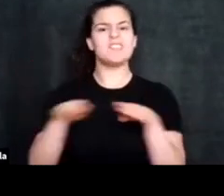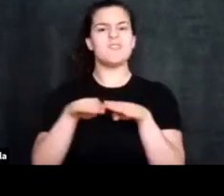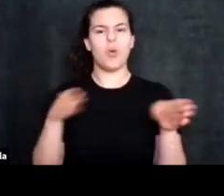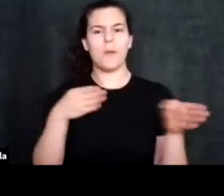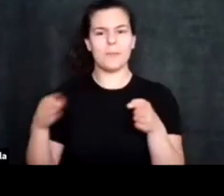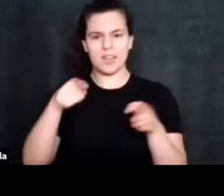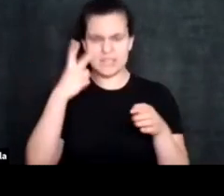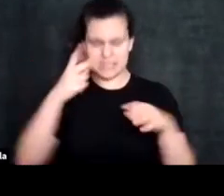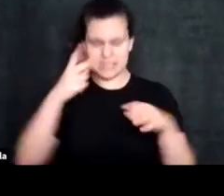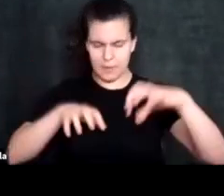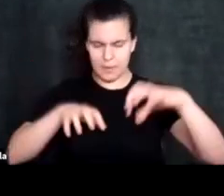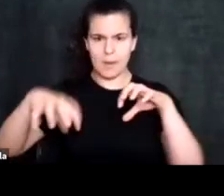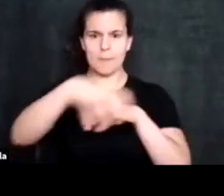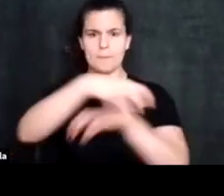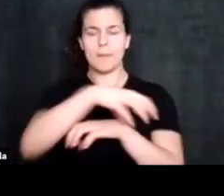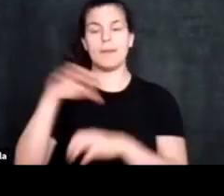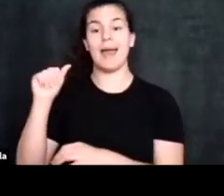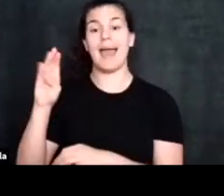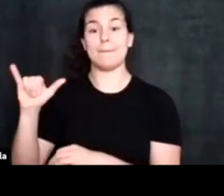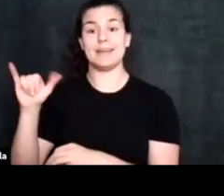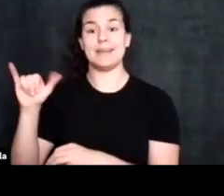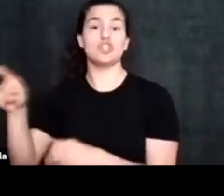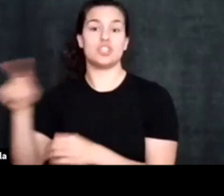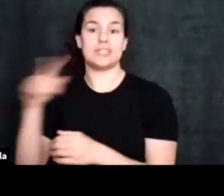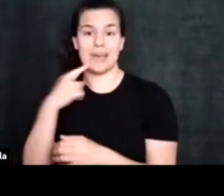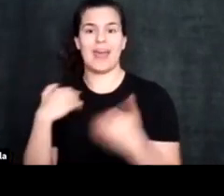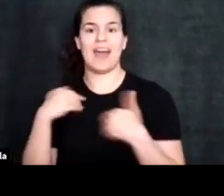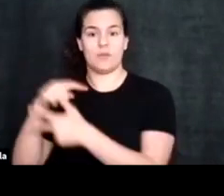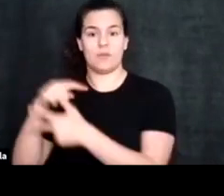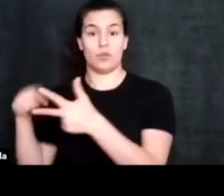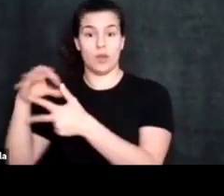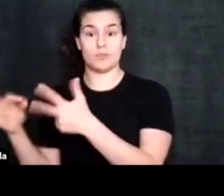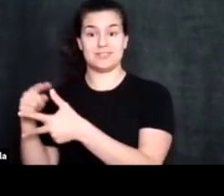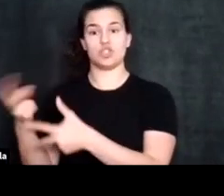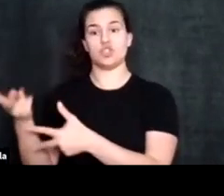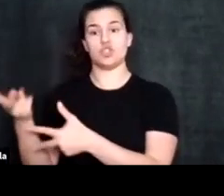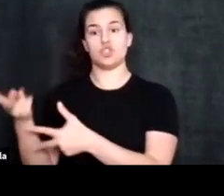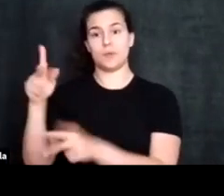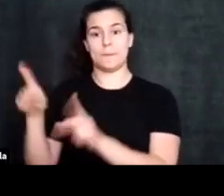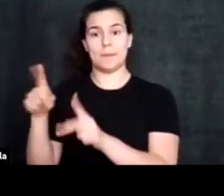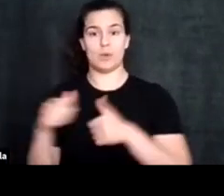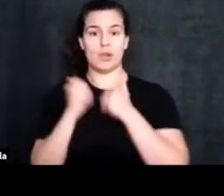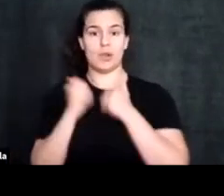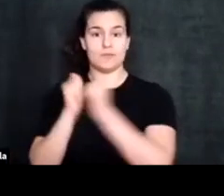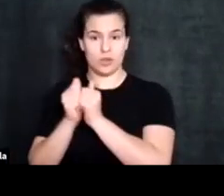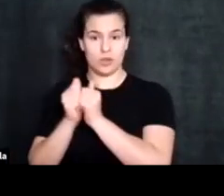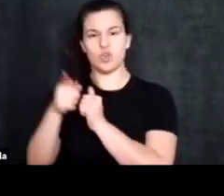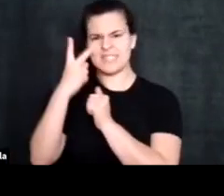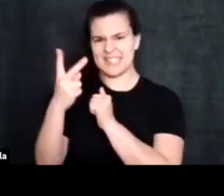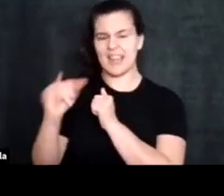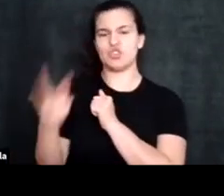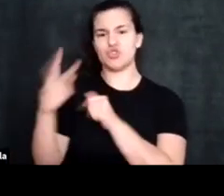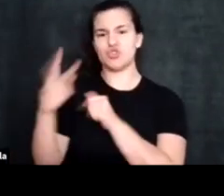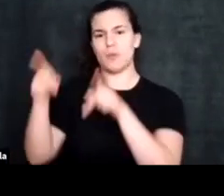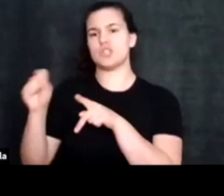looks like. Miss Abbie talked about how we have a 2-person suite, which you can see on the screen. And you have